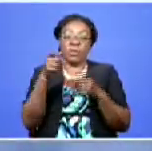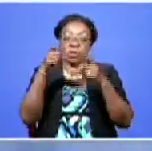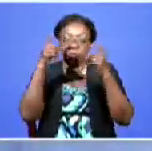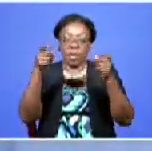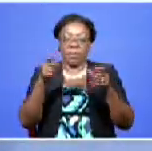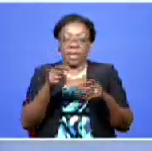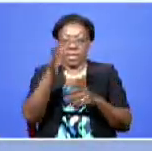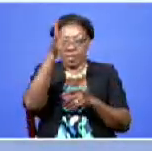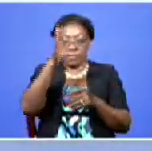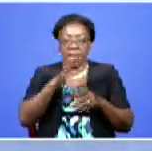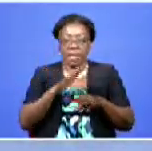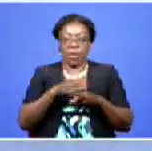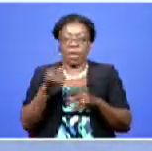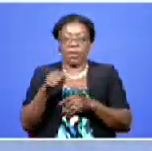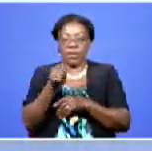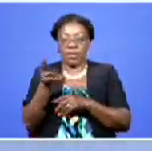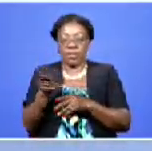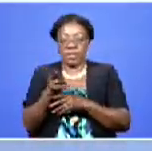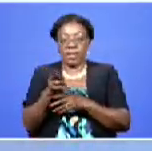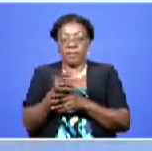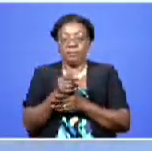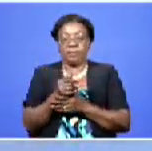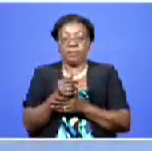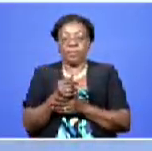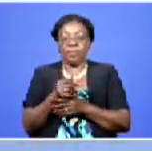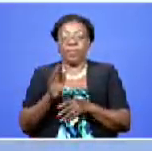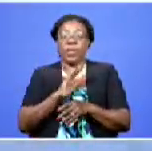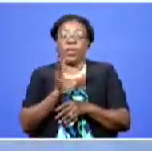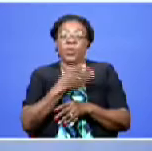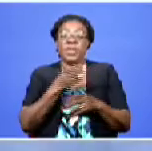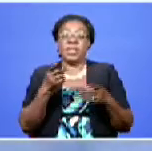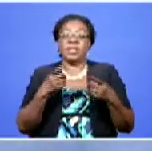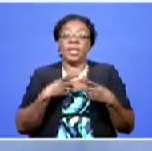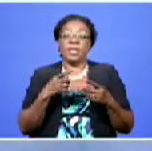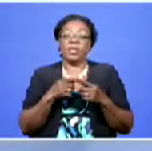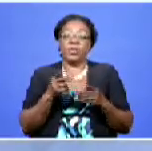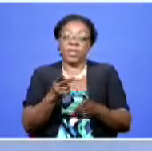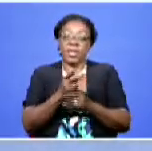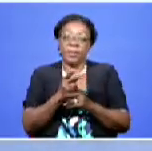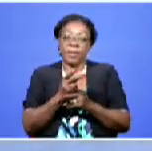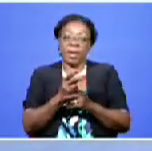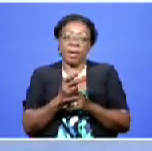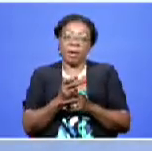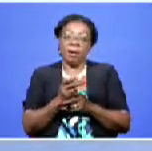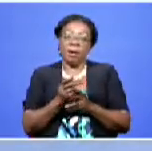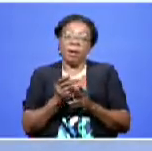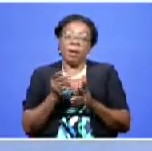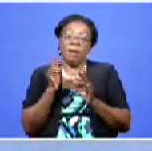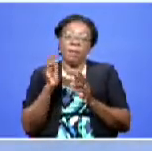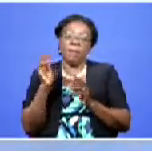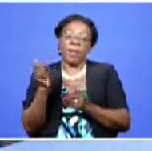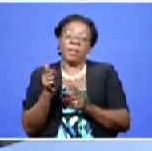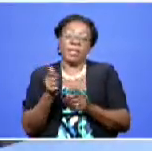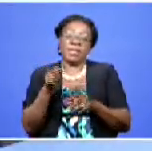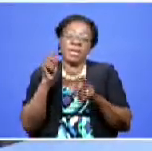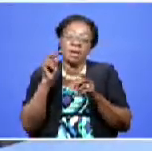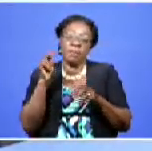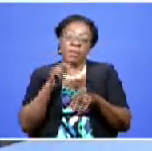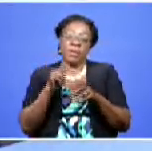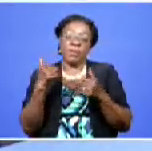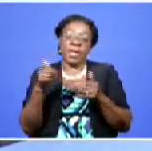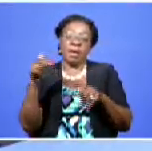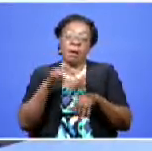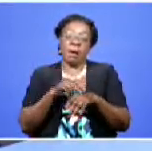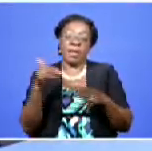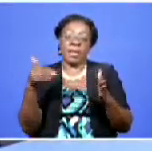wind was going to blow hard, and we just had to keep our mindset as par is a good score, and you make a few